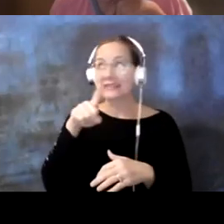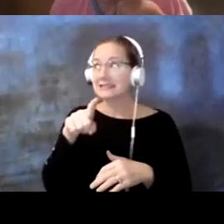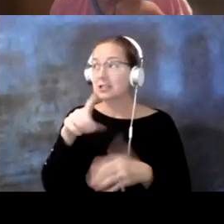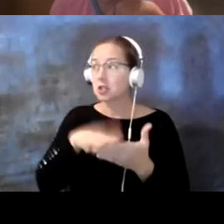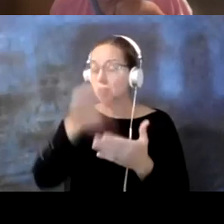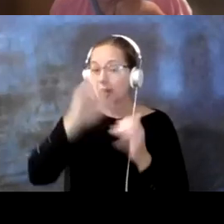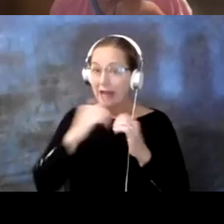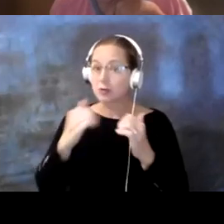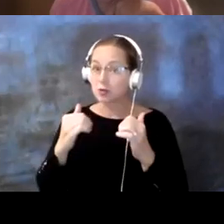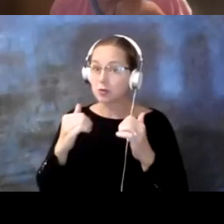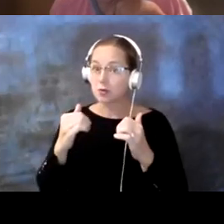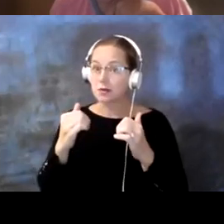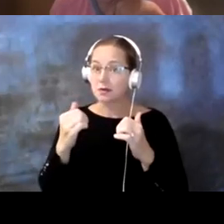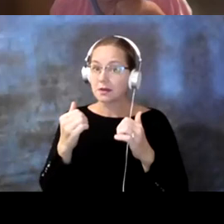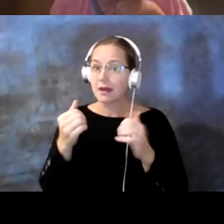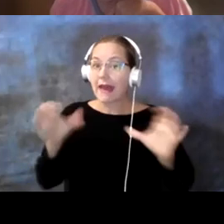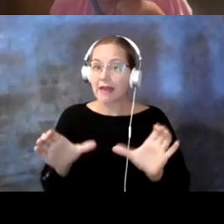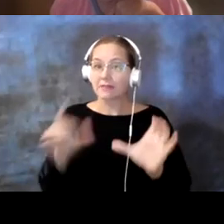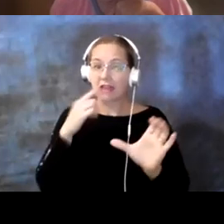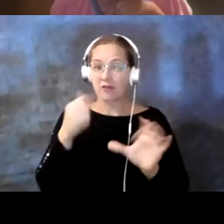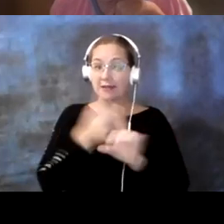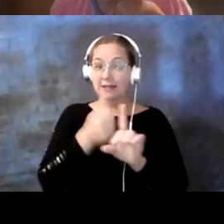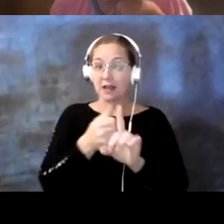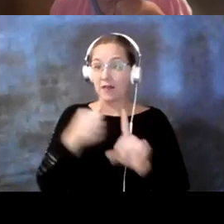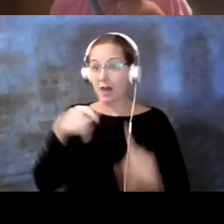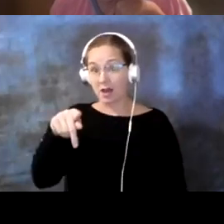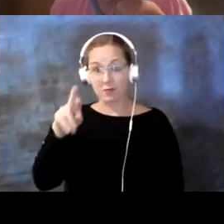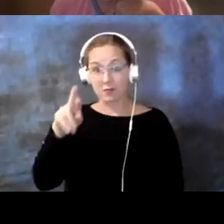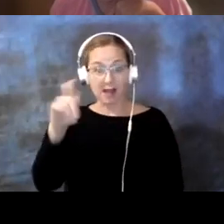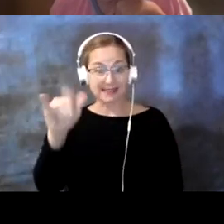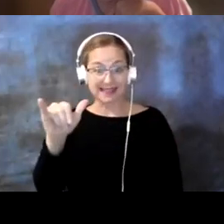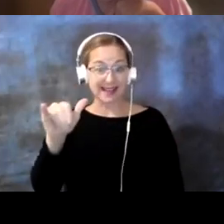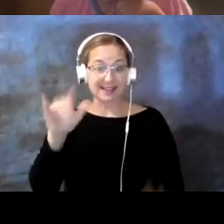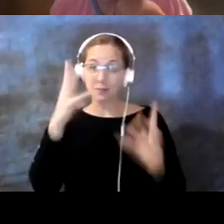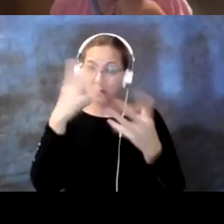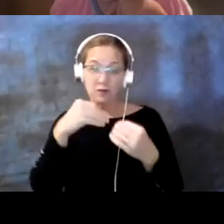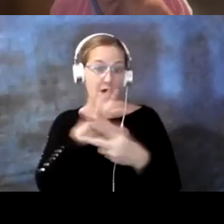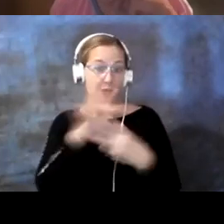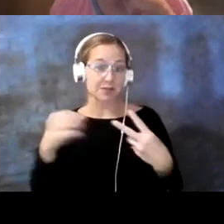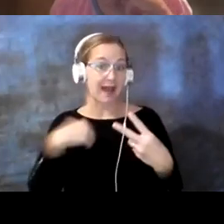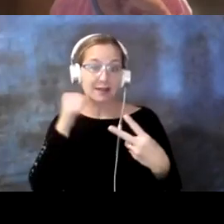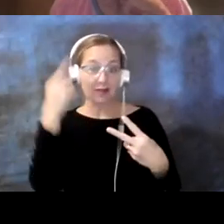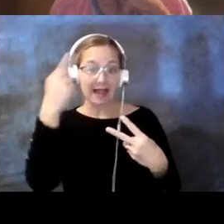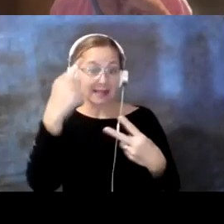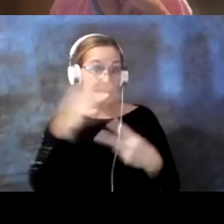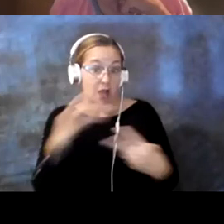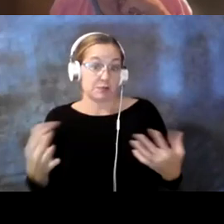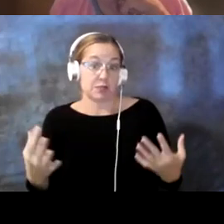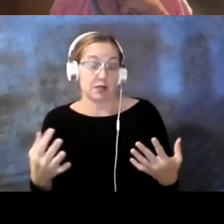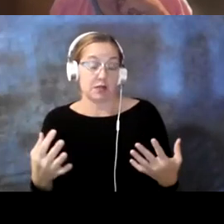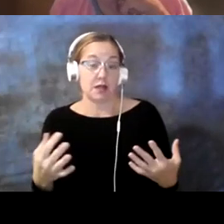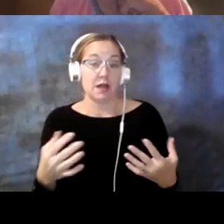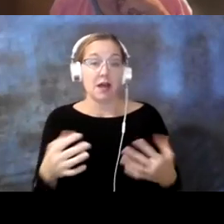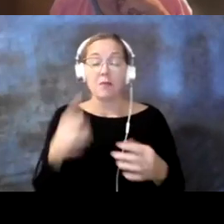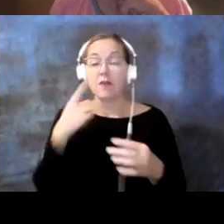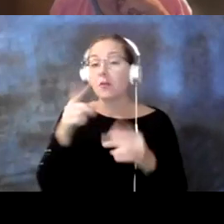really beautiful option. I didn't know that was a thing for folks that aren't comfortable asking those questions or